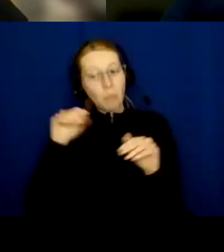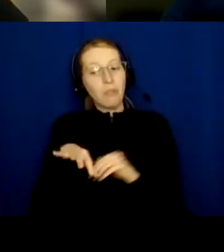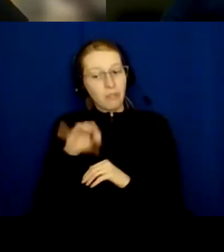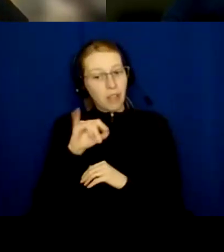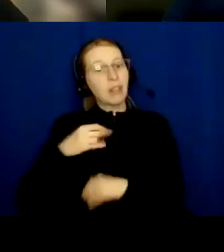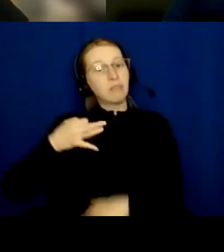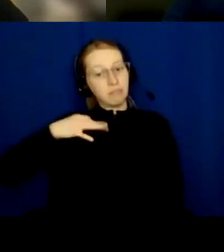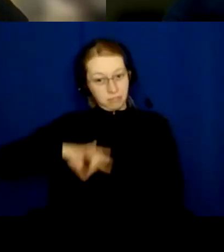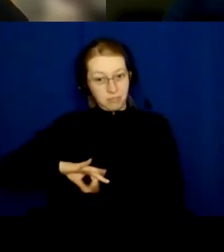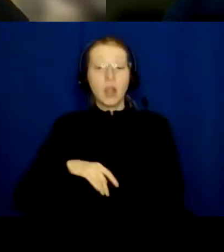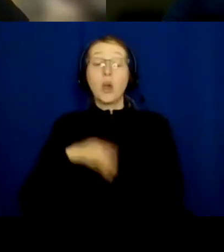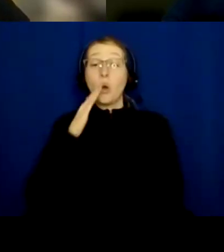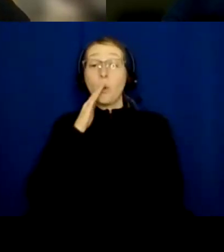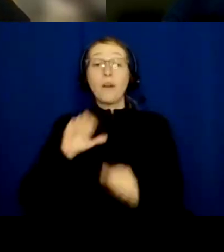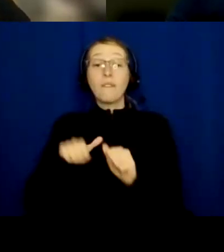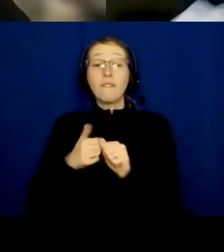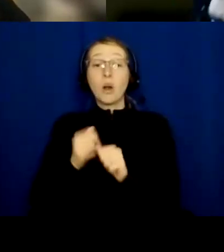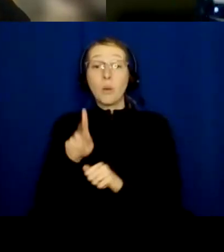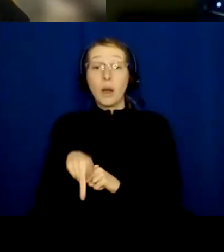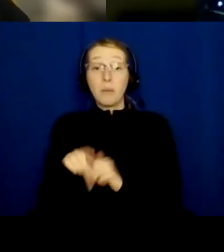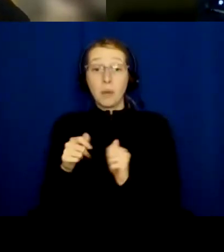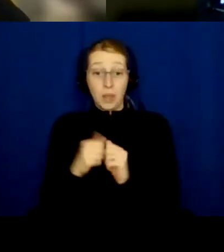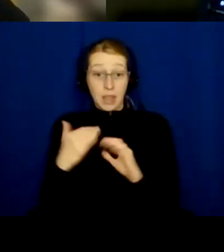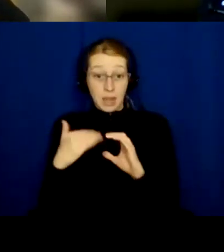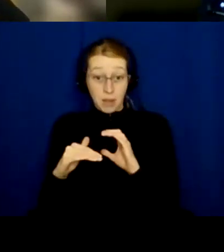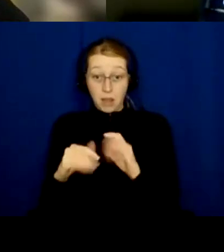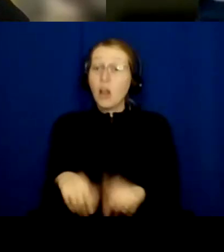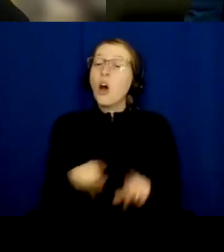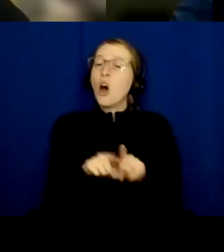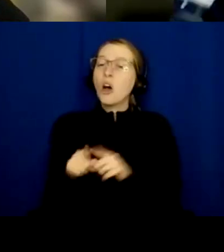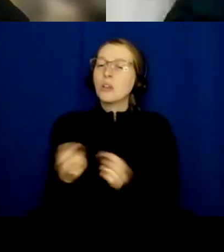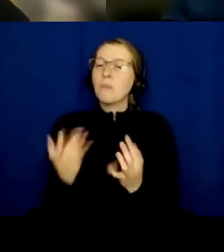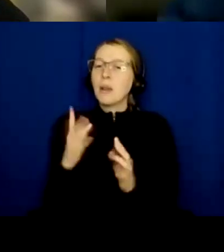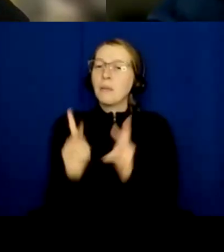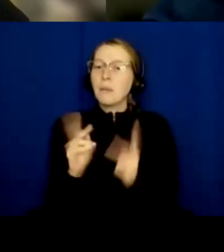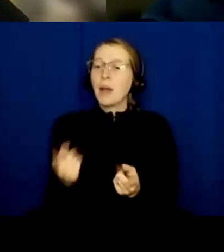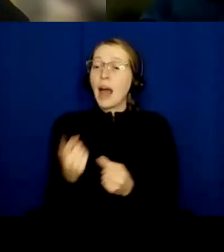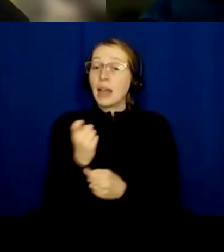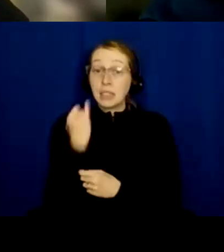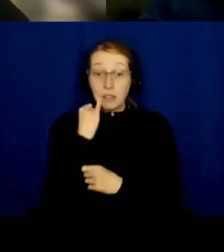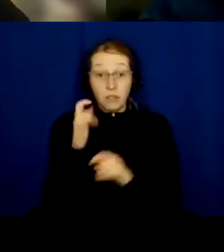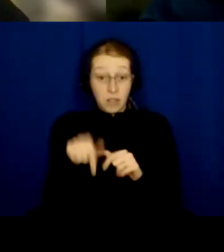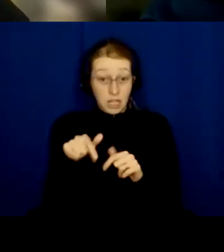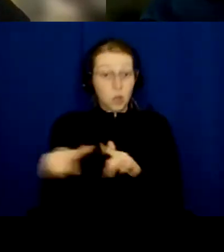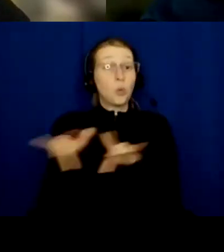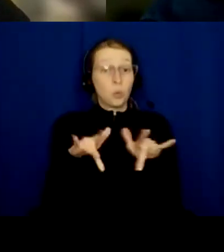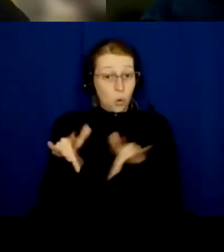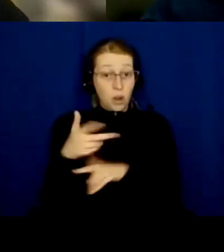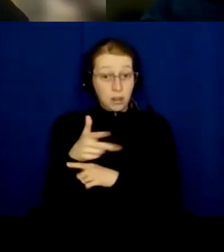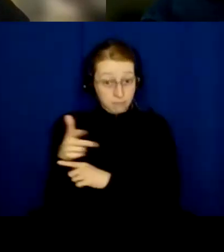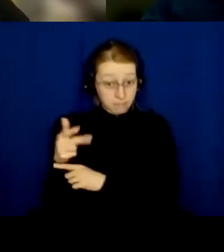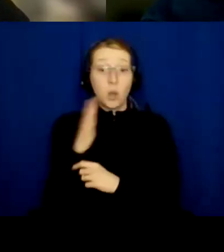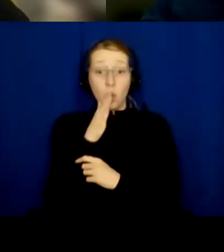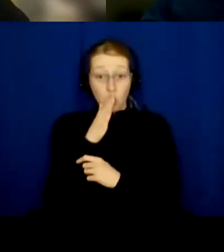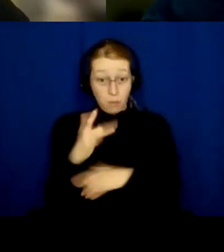Several of you have asked if a recording will be available. And yes, we are going to be putting the recording on the